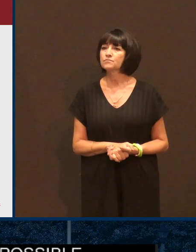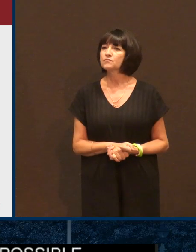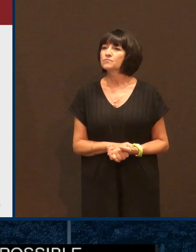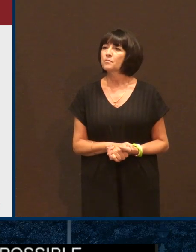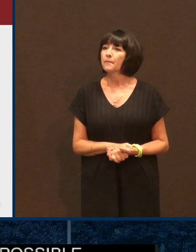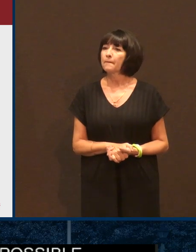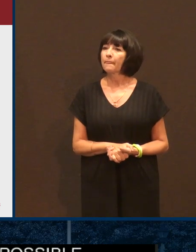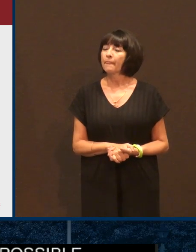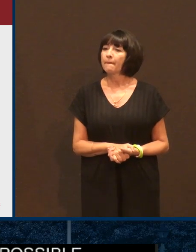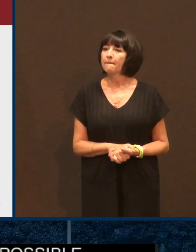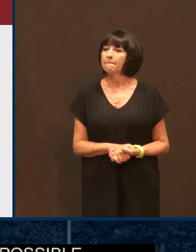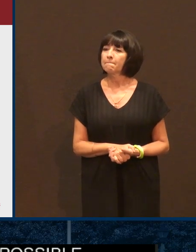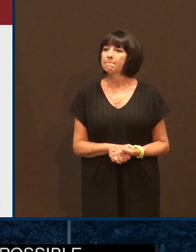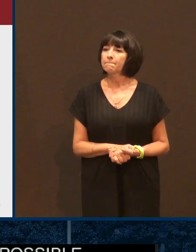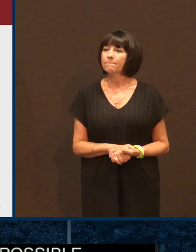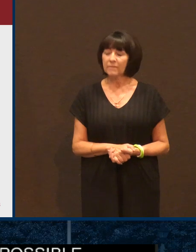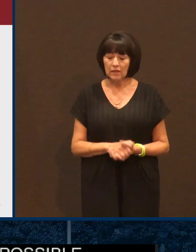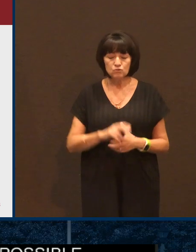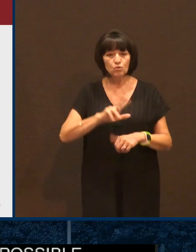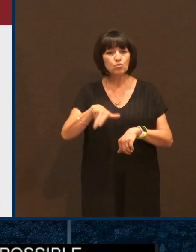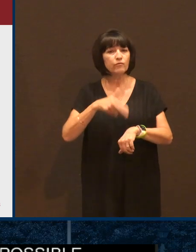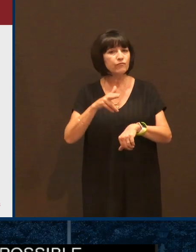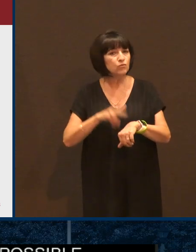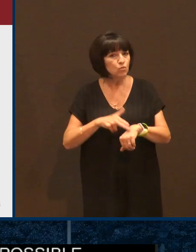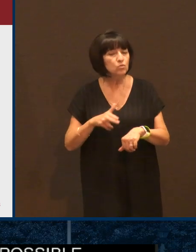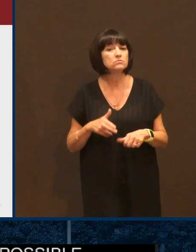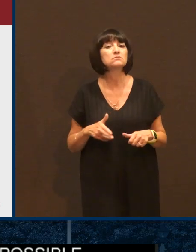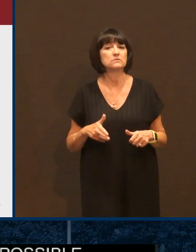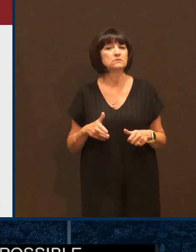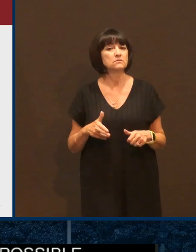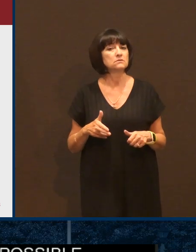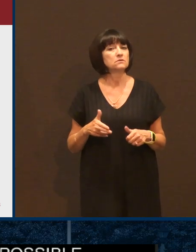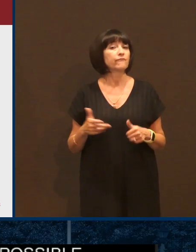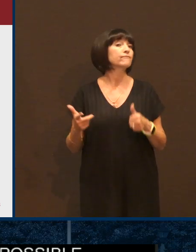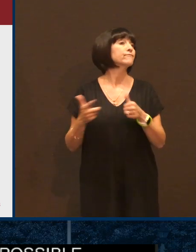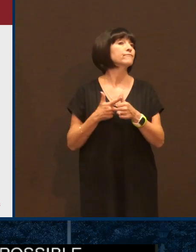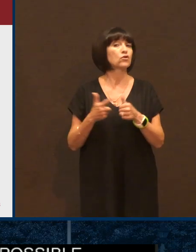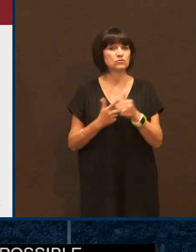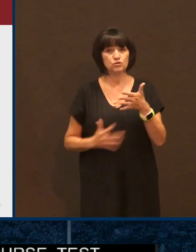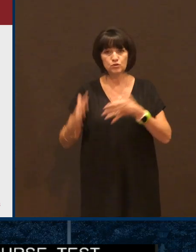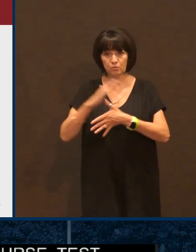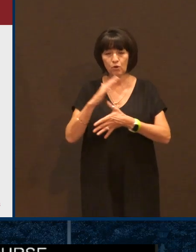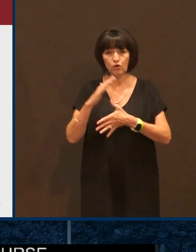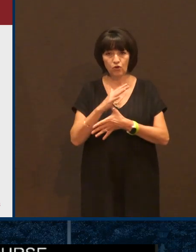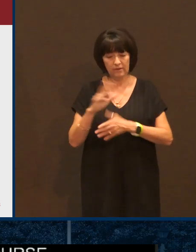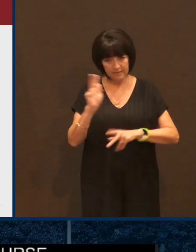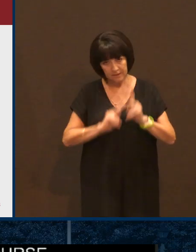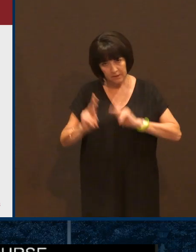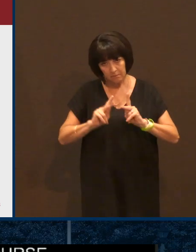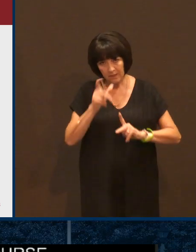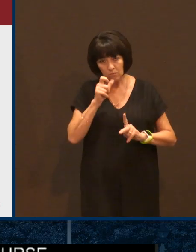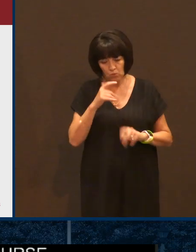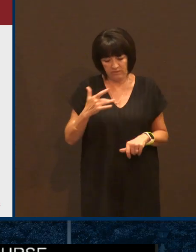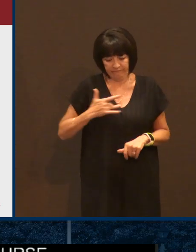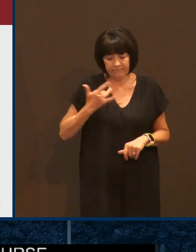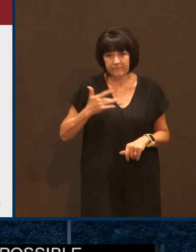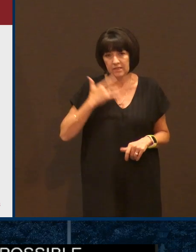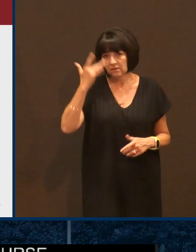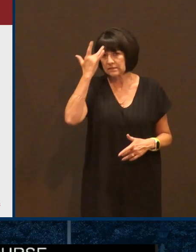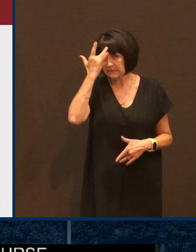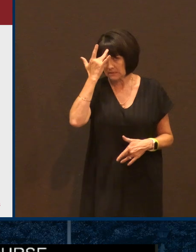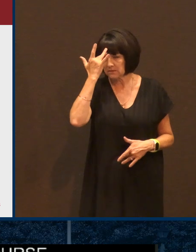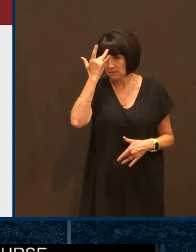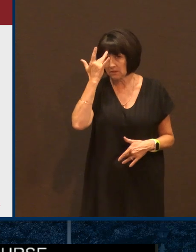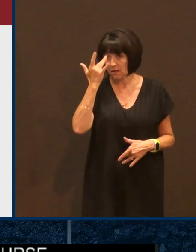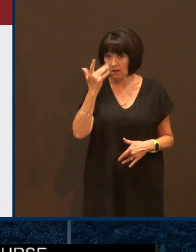So, of course, testing symptomatic people is the highest priority. But as we've discussed before, it's